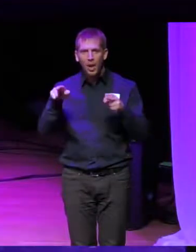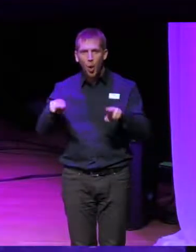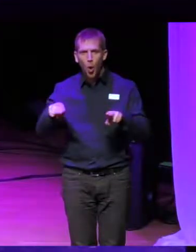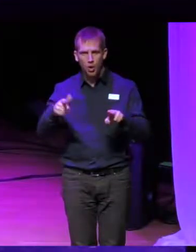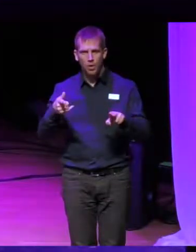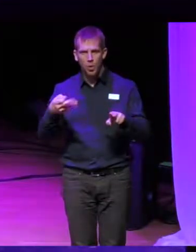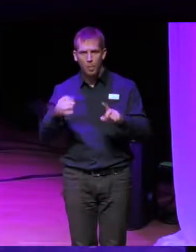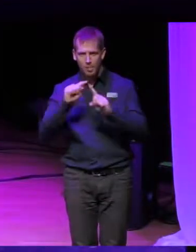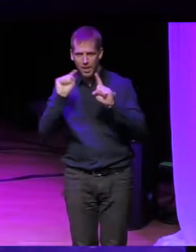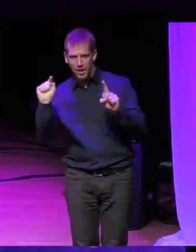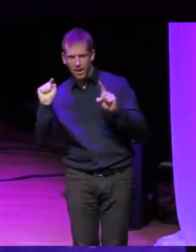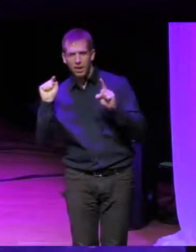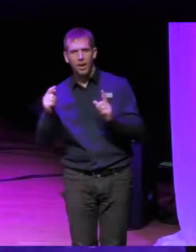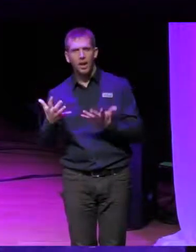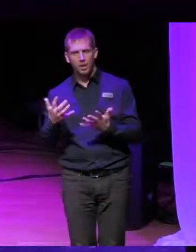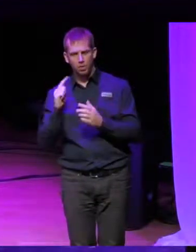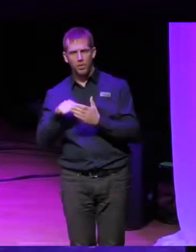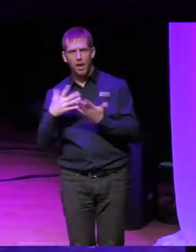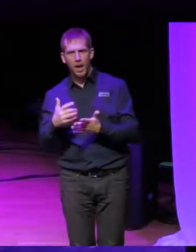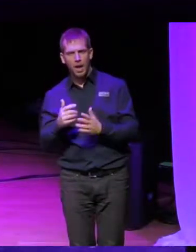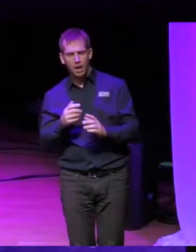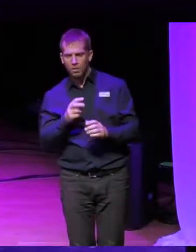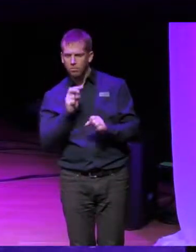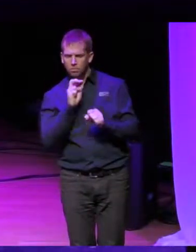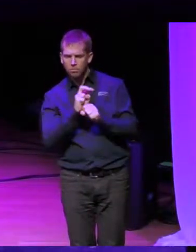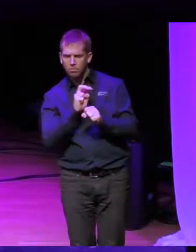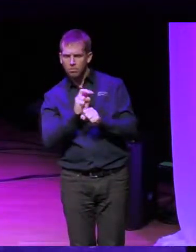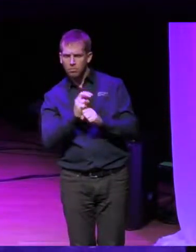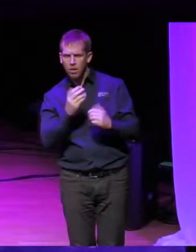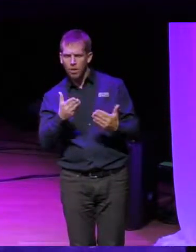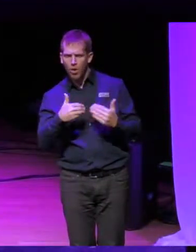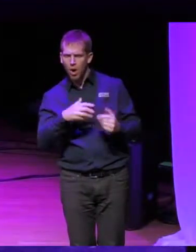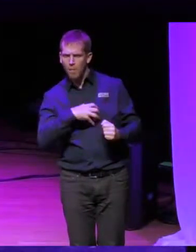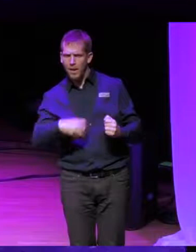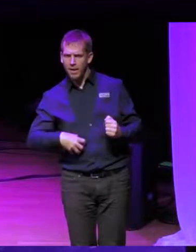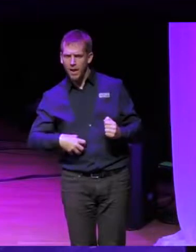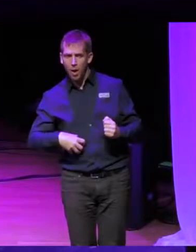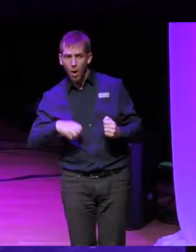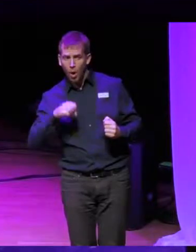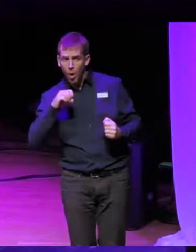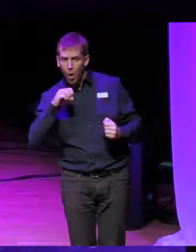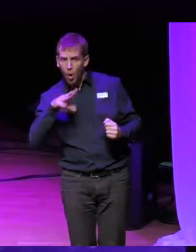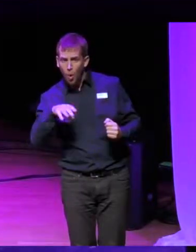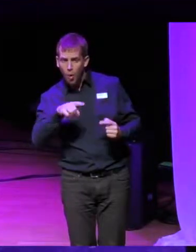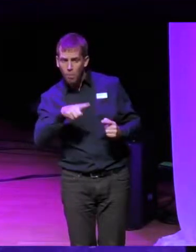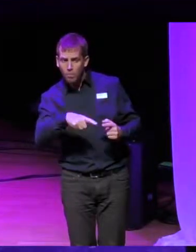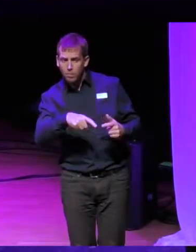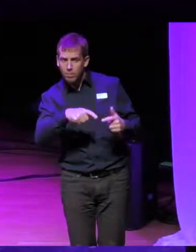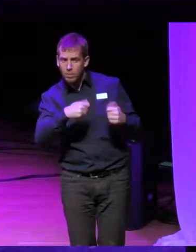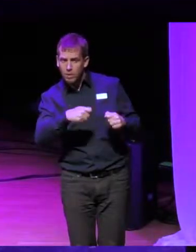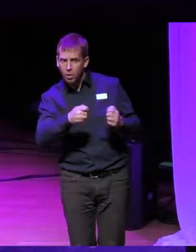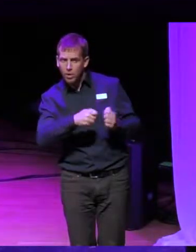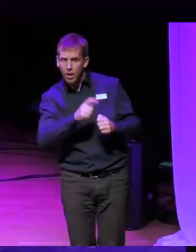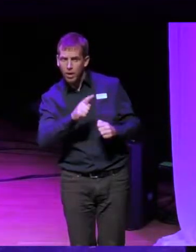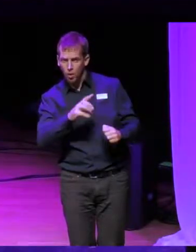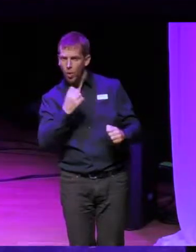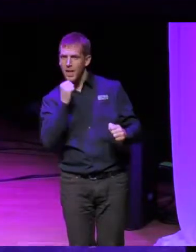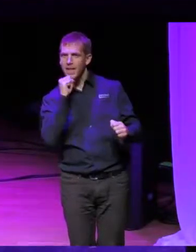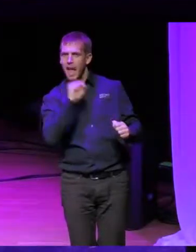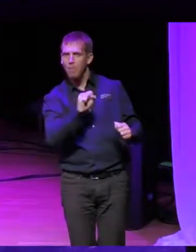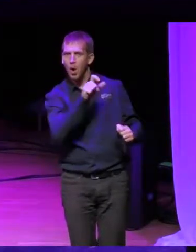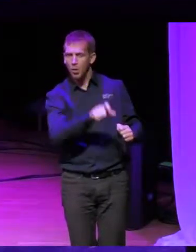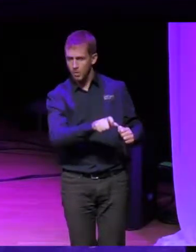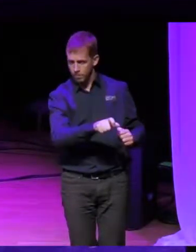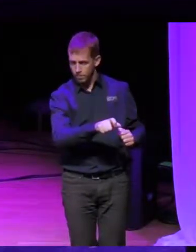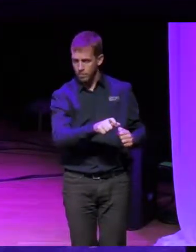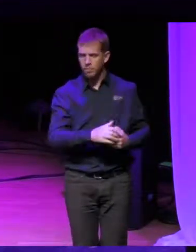which it pledged to closely follow the actions of the president and sue when measures violating human rights and the US constitutions were